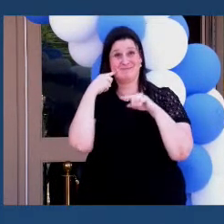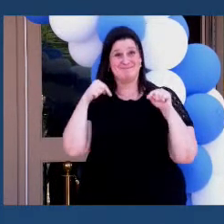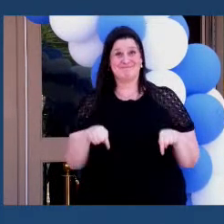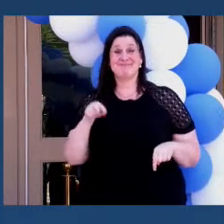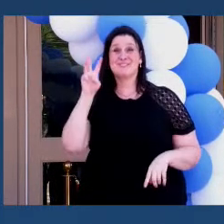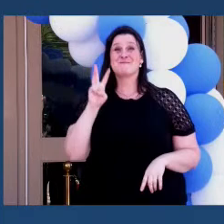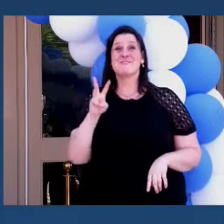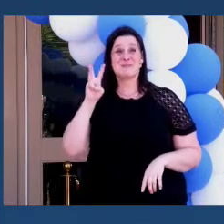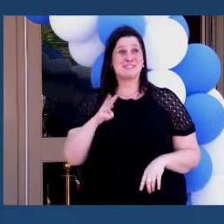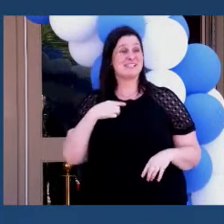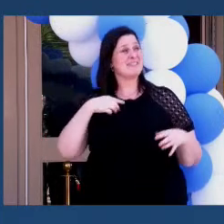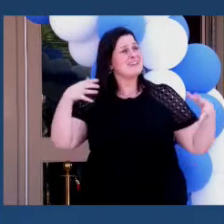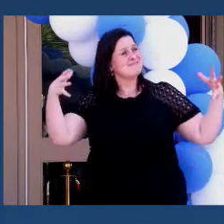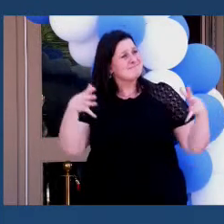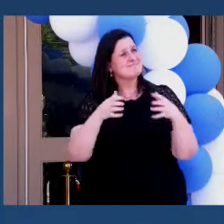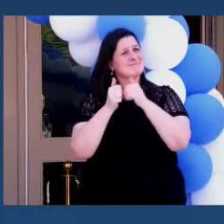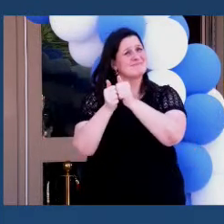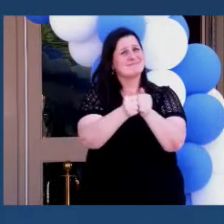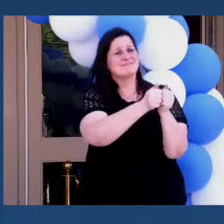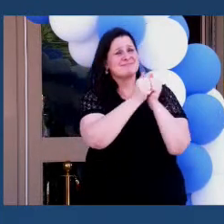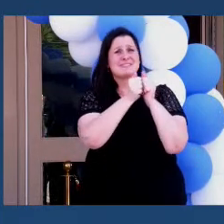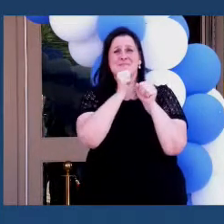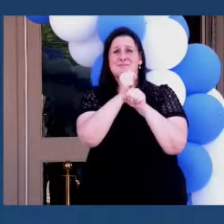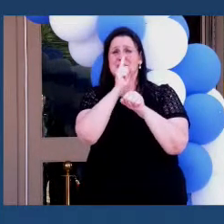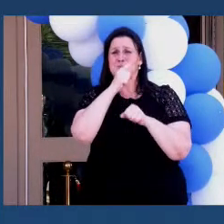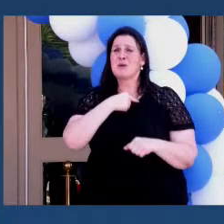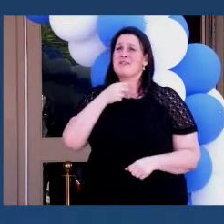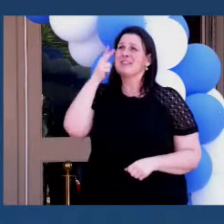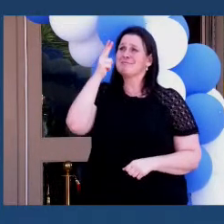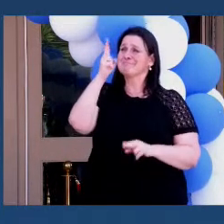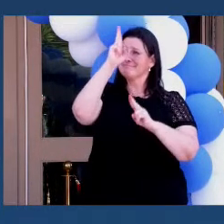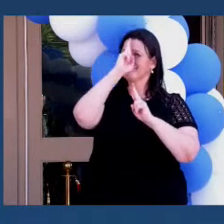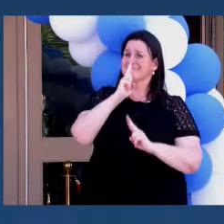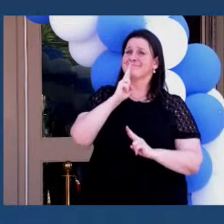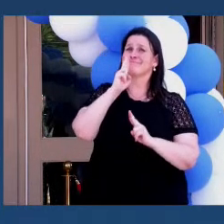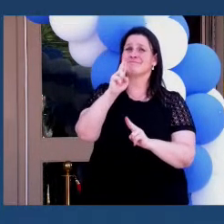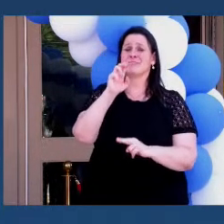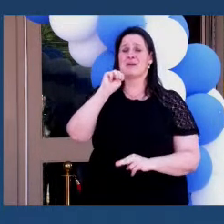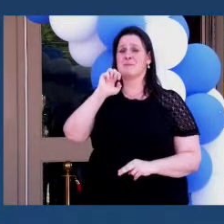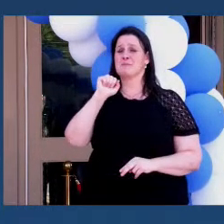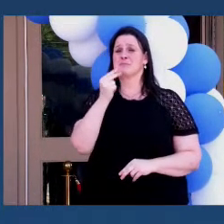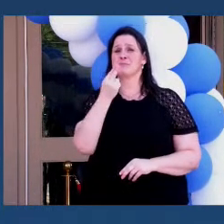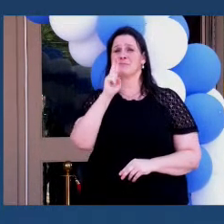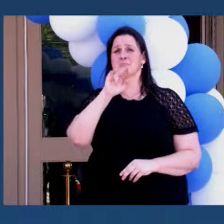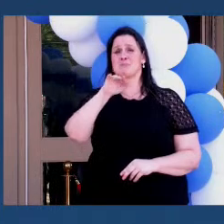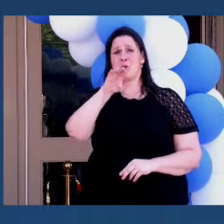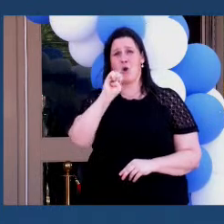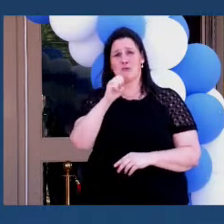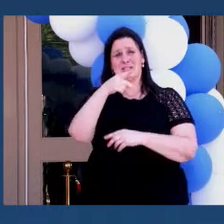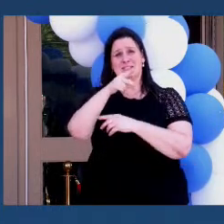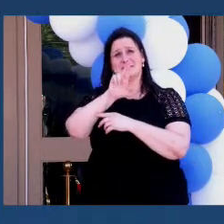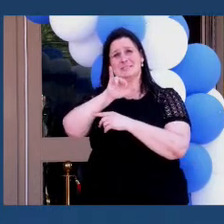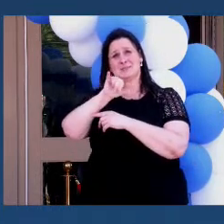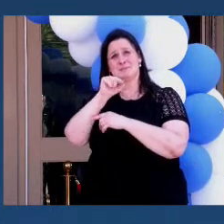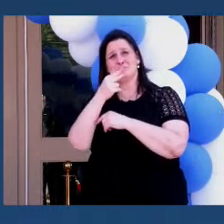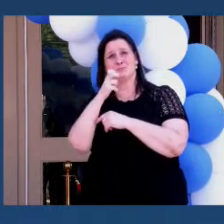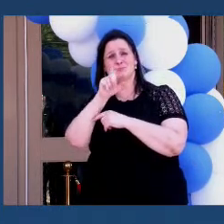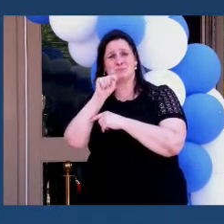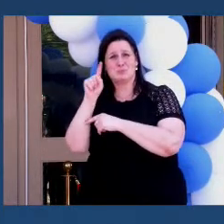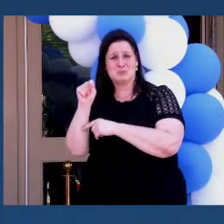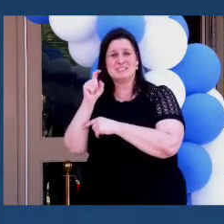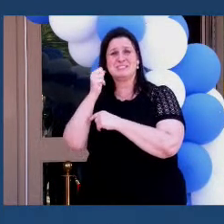come together to ensure that the legacy of Maurice Pritchett Senior Academy is more than ceremonial,